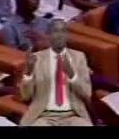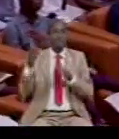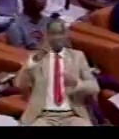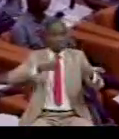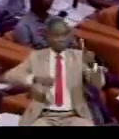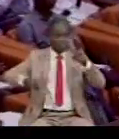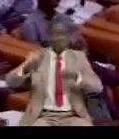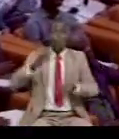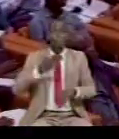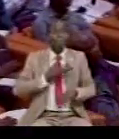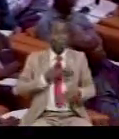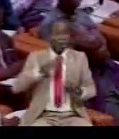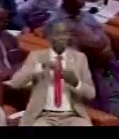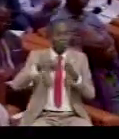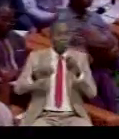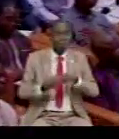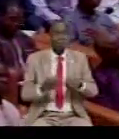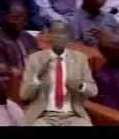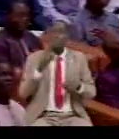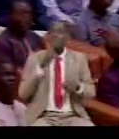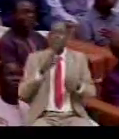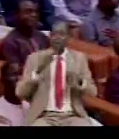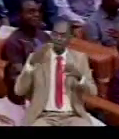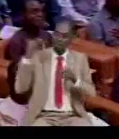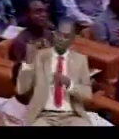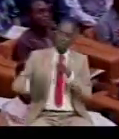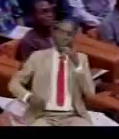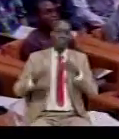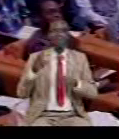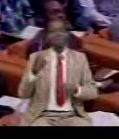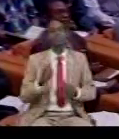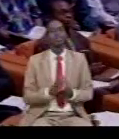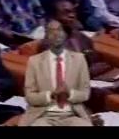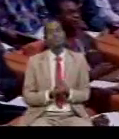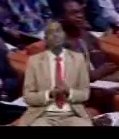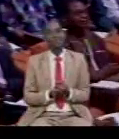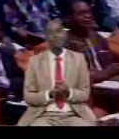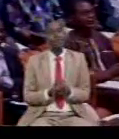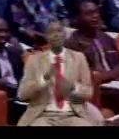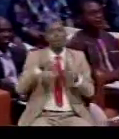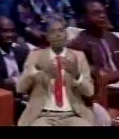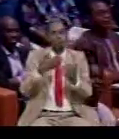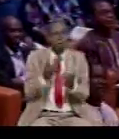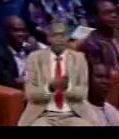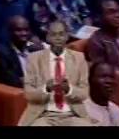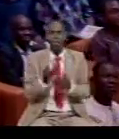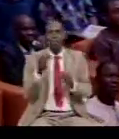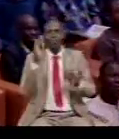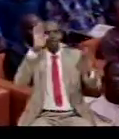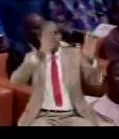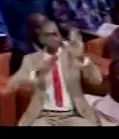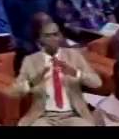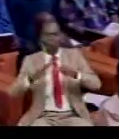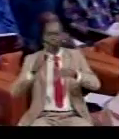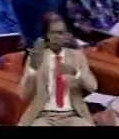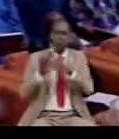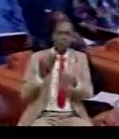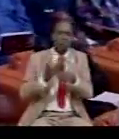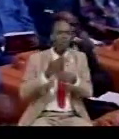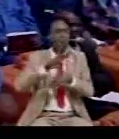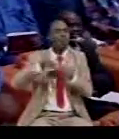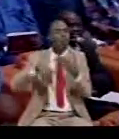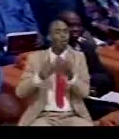for yourself. And all those things, trauma, trouble, tribulation, this and that,